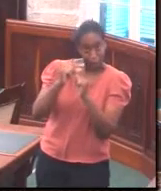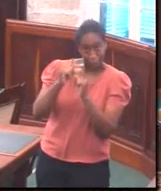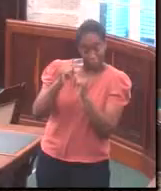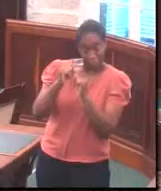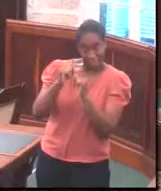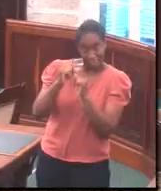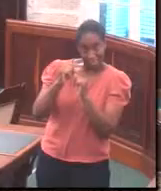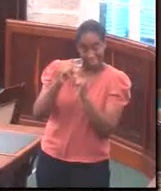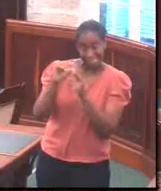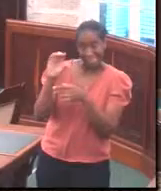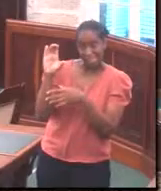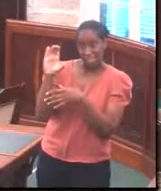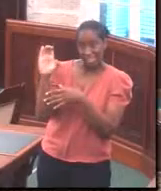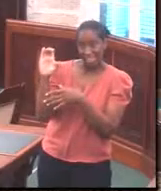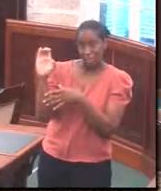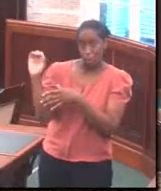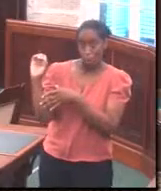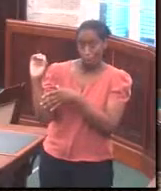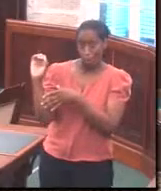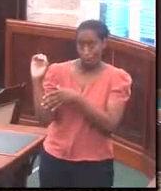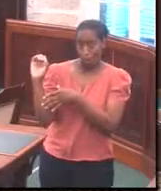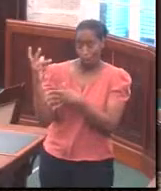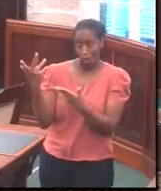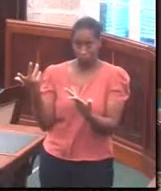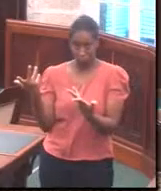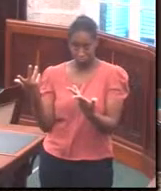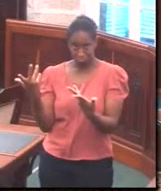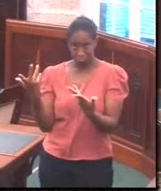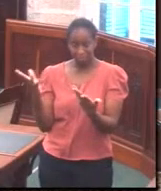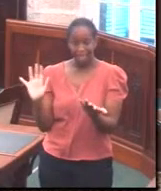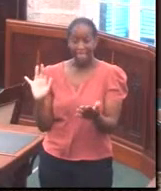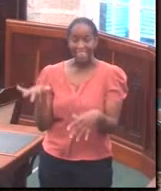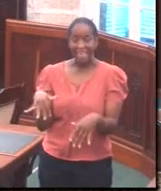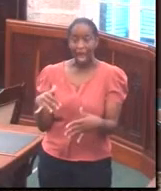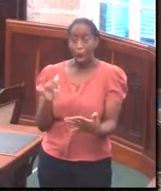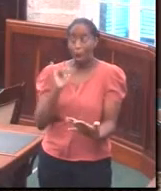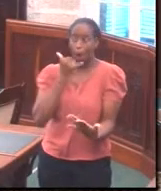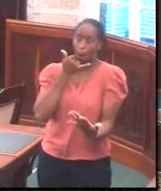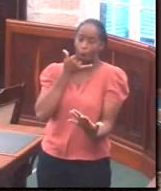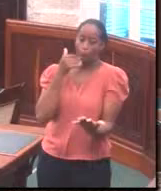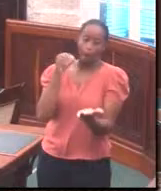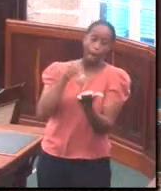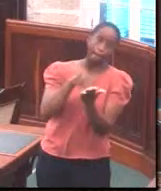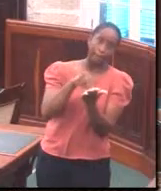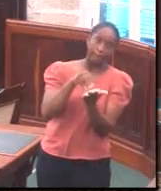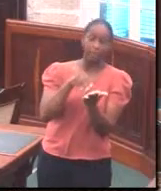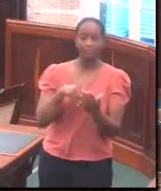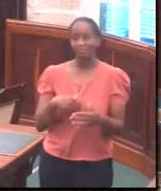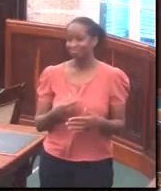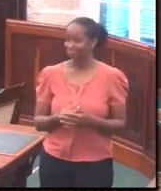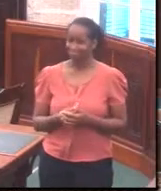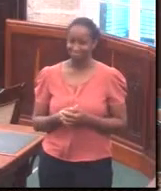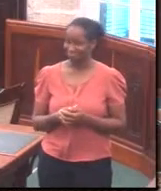not accidentally, but as a means of giving a job to someone.